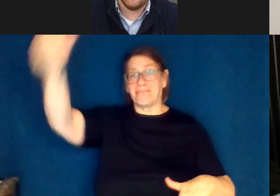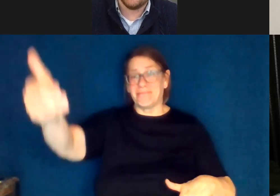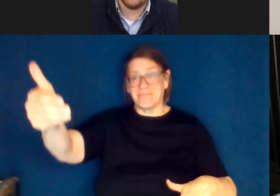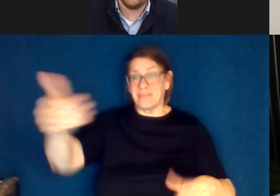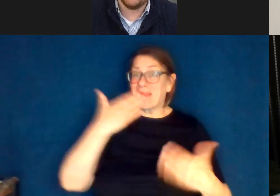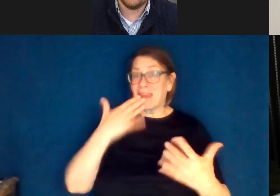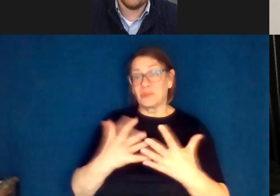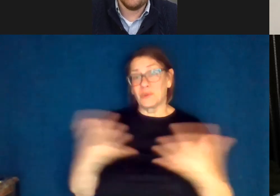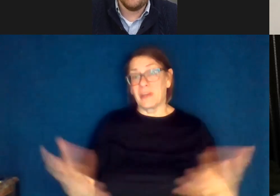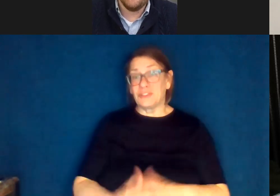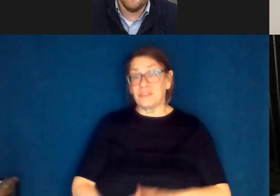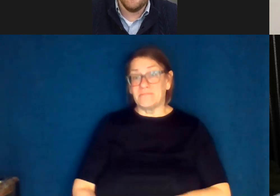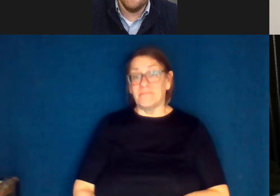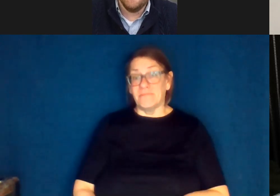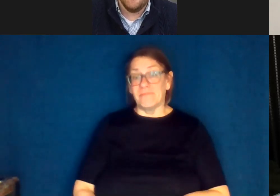you so much.